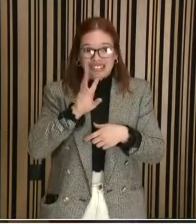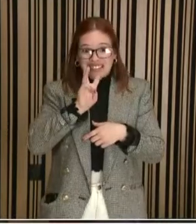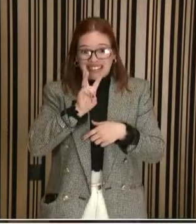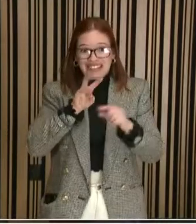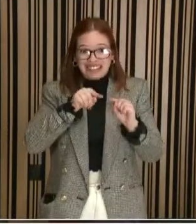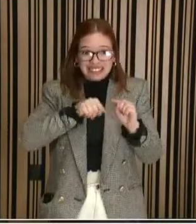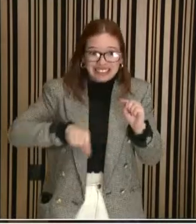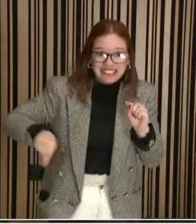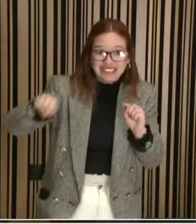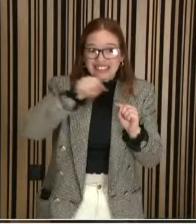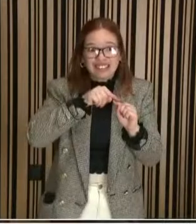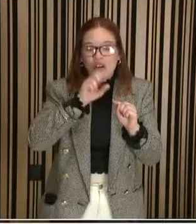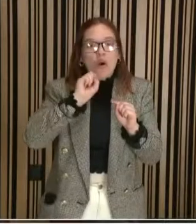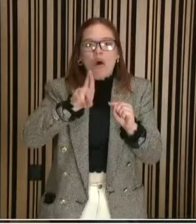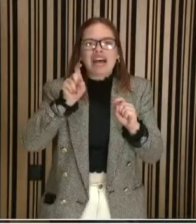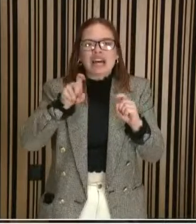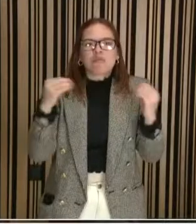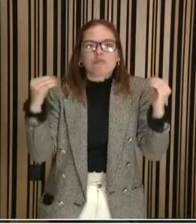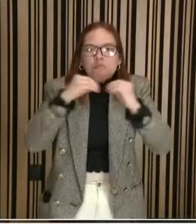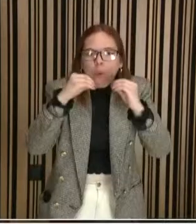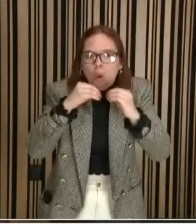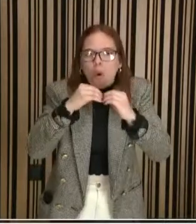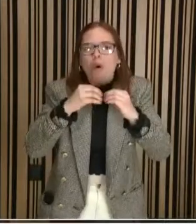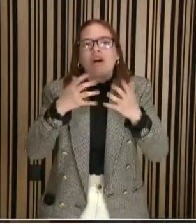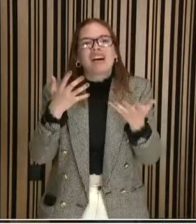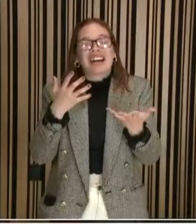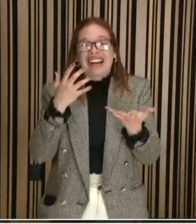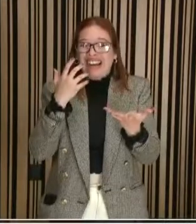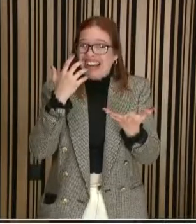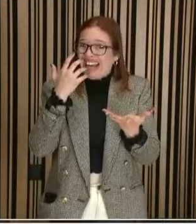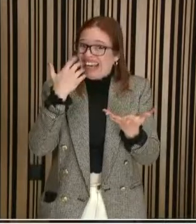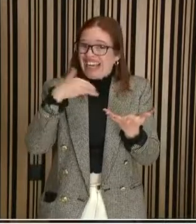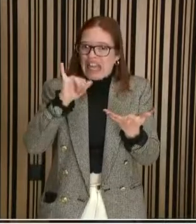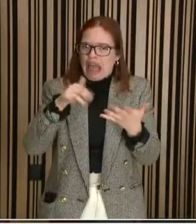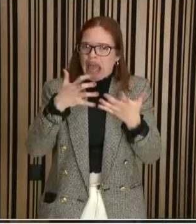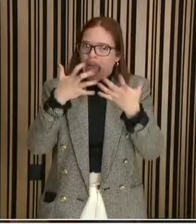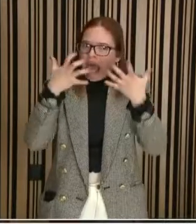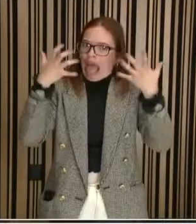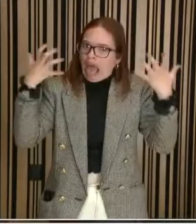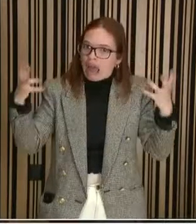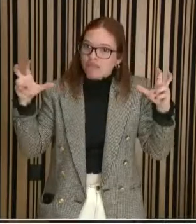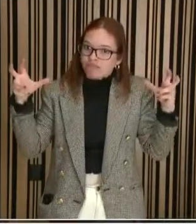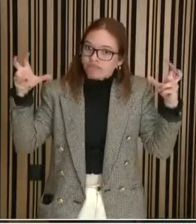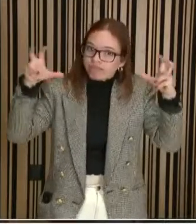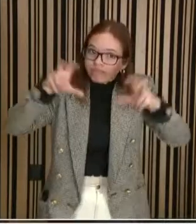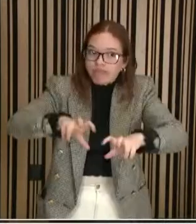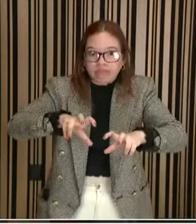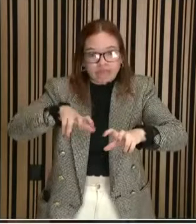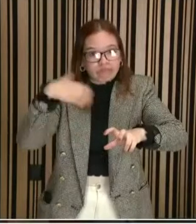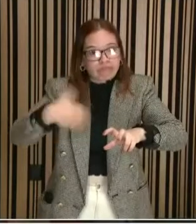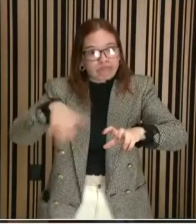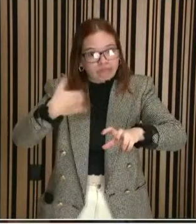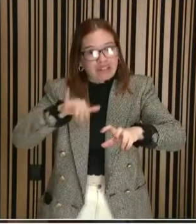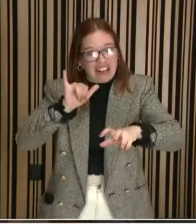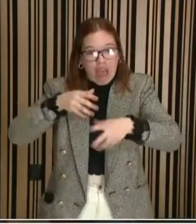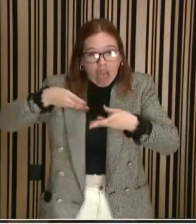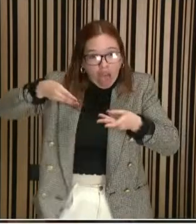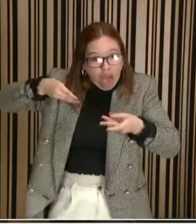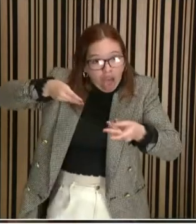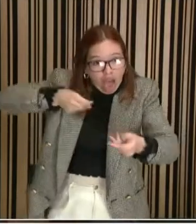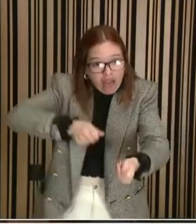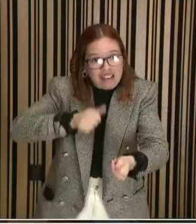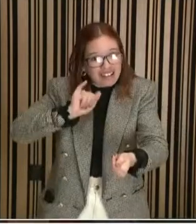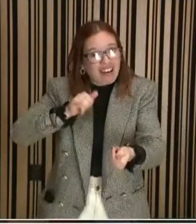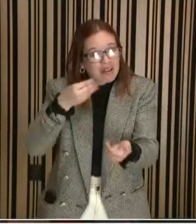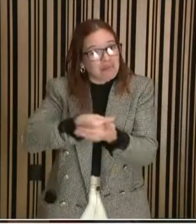discussion as well, would have required us to add substantial amounts to our recurring budget to cover the operating cost annually.